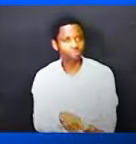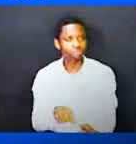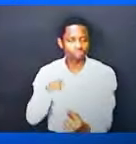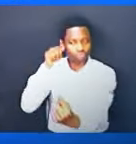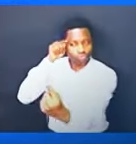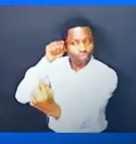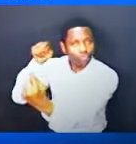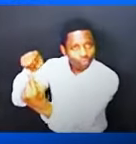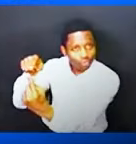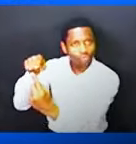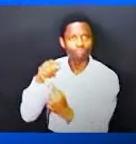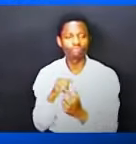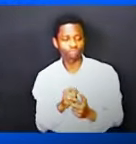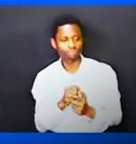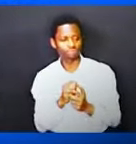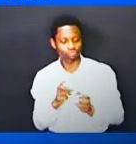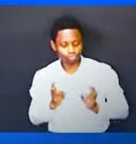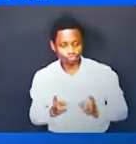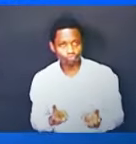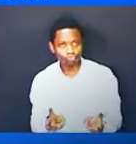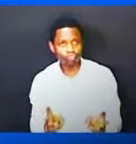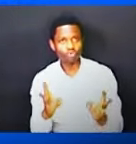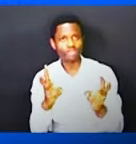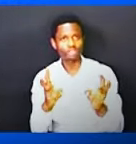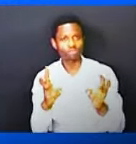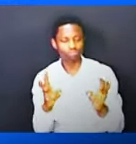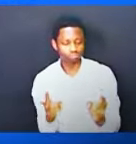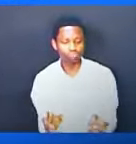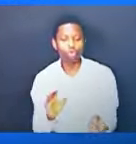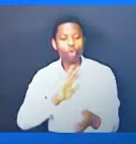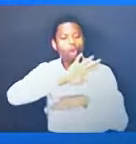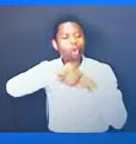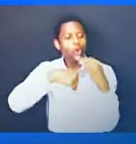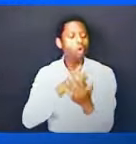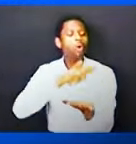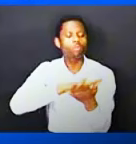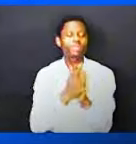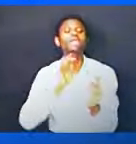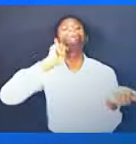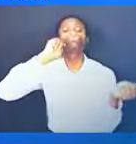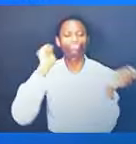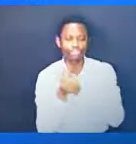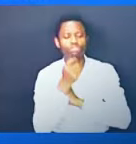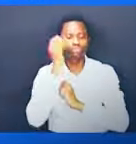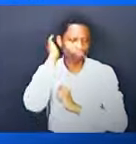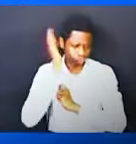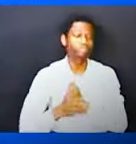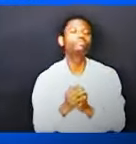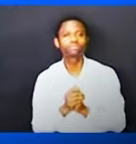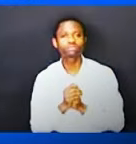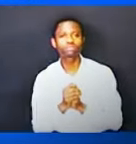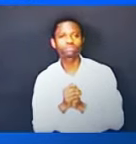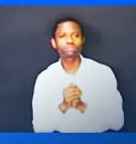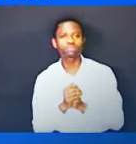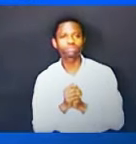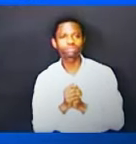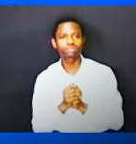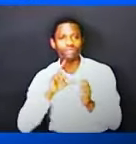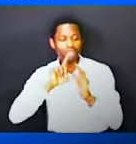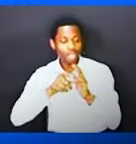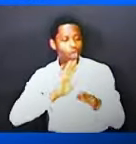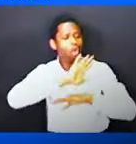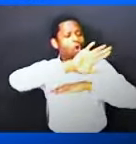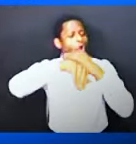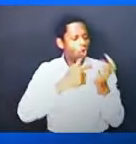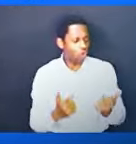a fee, send you see Bobra, Noma, Obo, send you see Tim Noma, send a fee, a Satra, and a Brabunina. And one's whole life